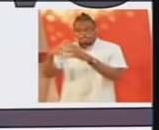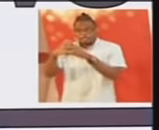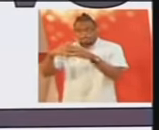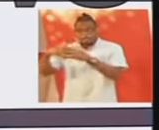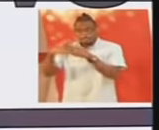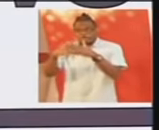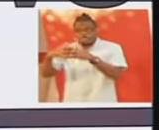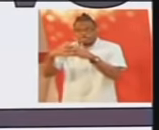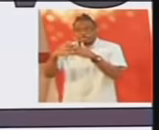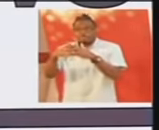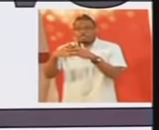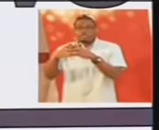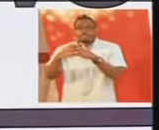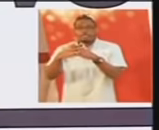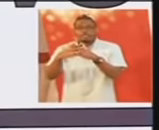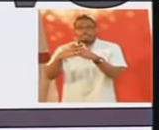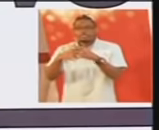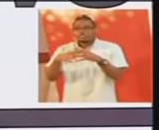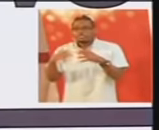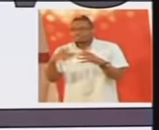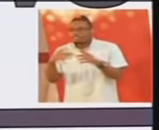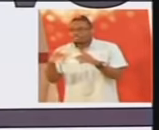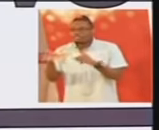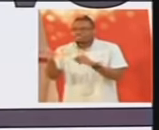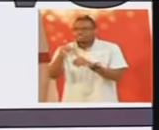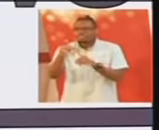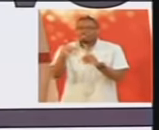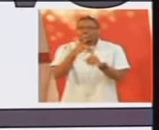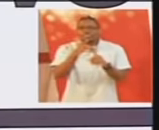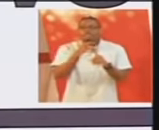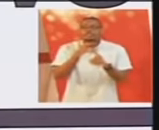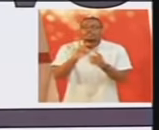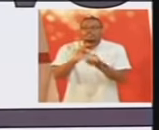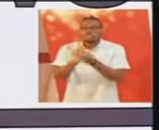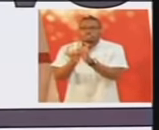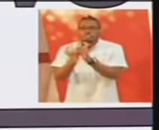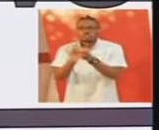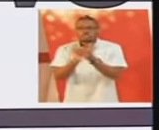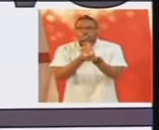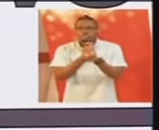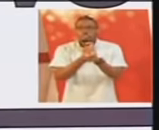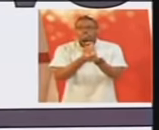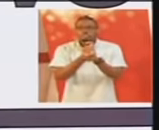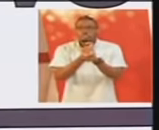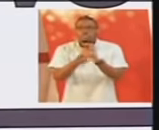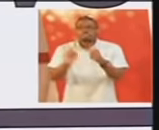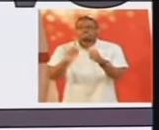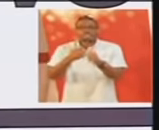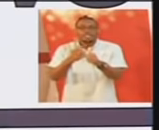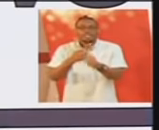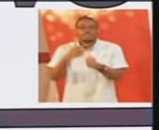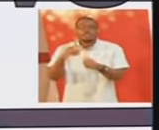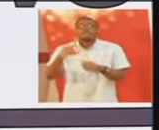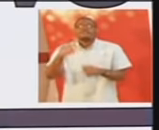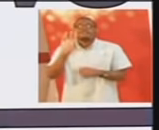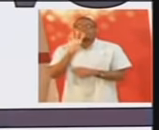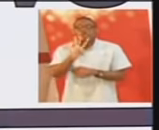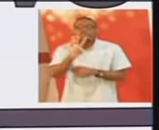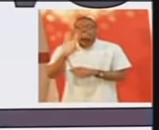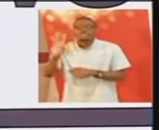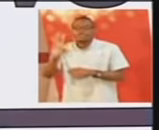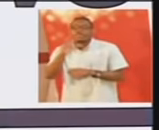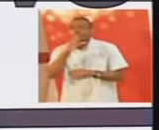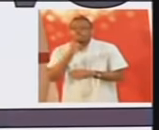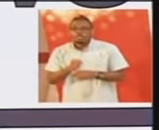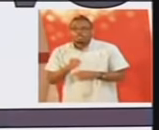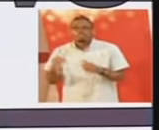confirmed COVID-19 cases changed from May to August, beginning with persons that are 46 years old to